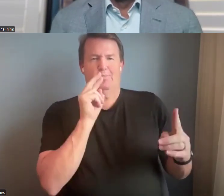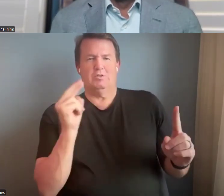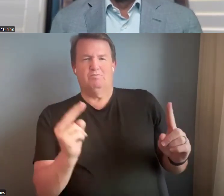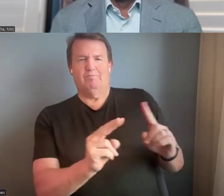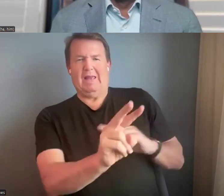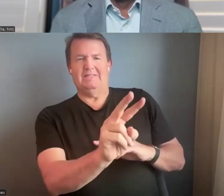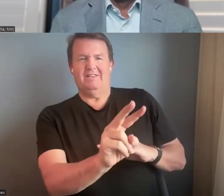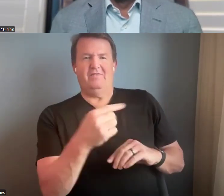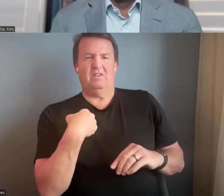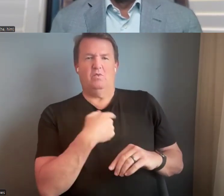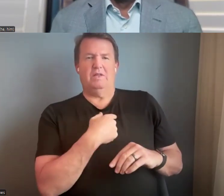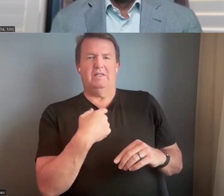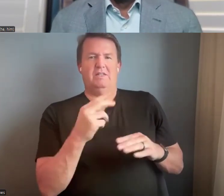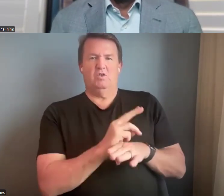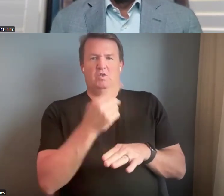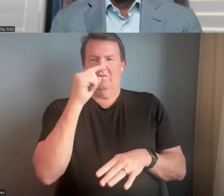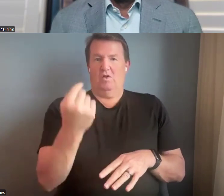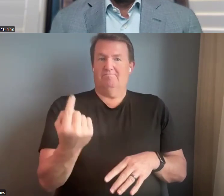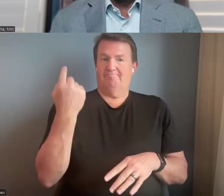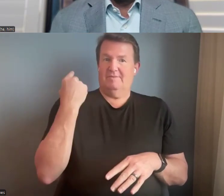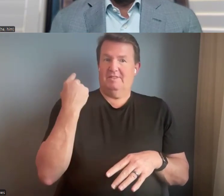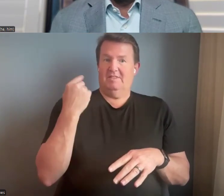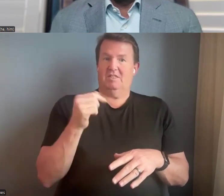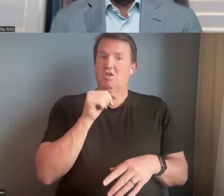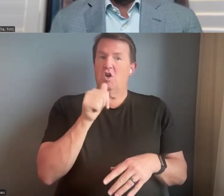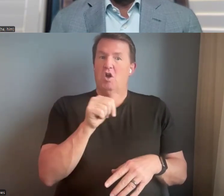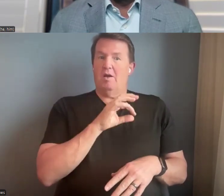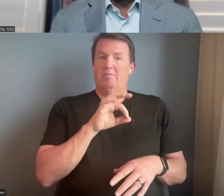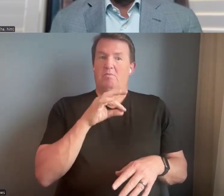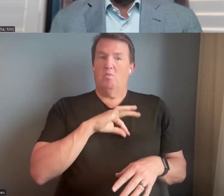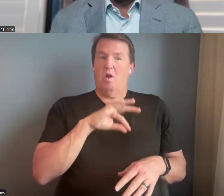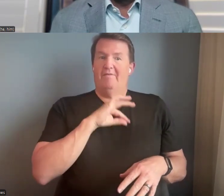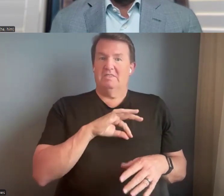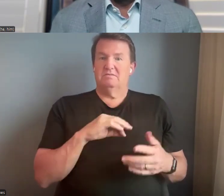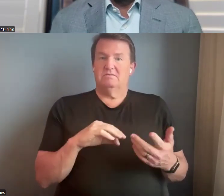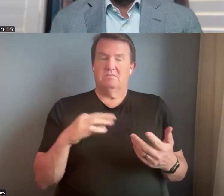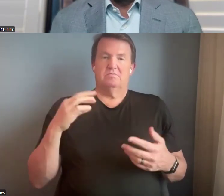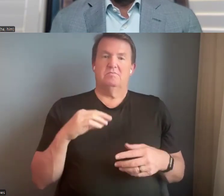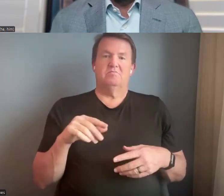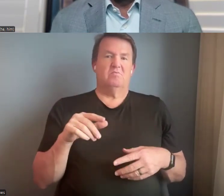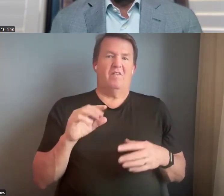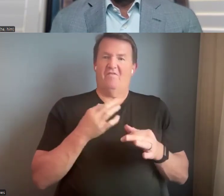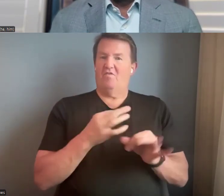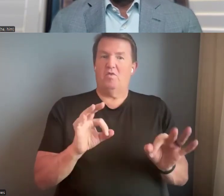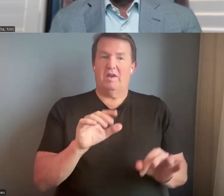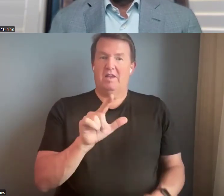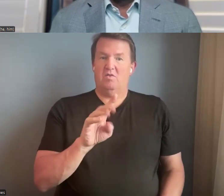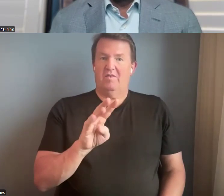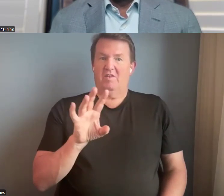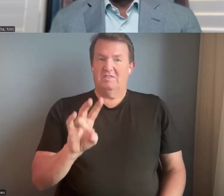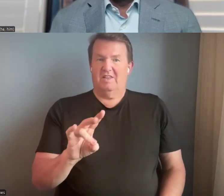chair for the nonprofit behind me, Caregiver One Call. We provide free 24/7 support to all